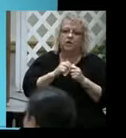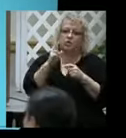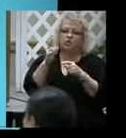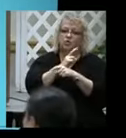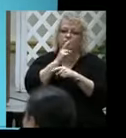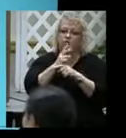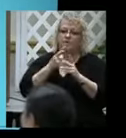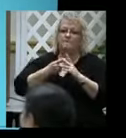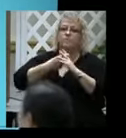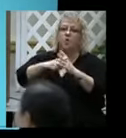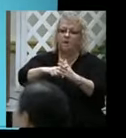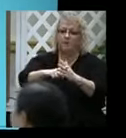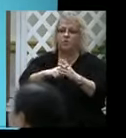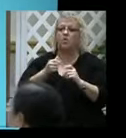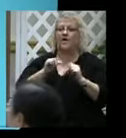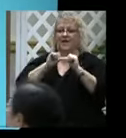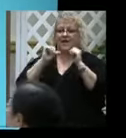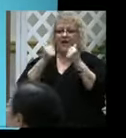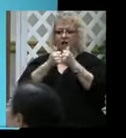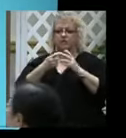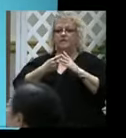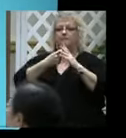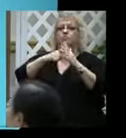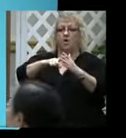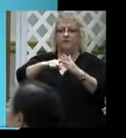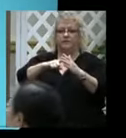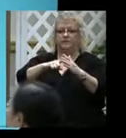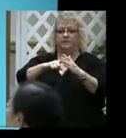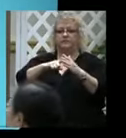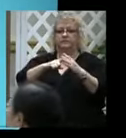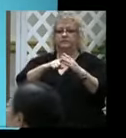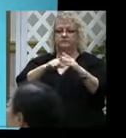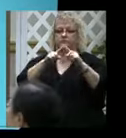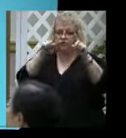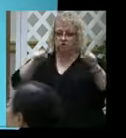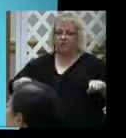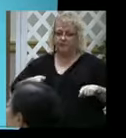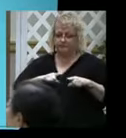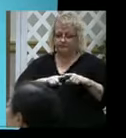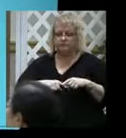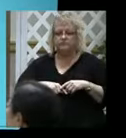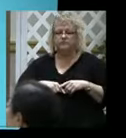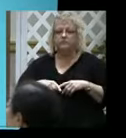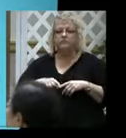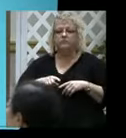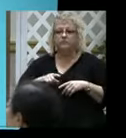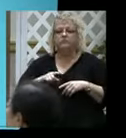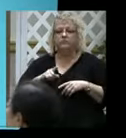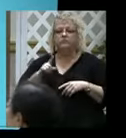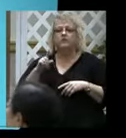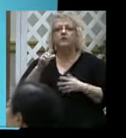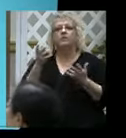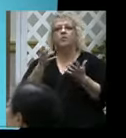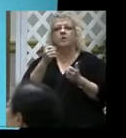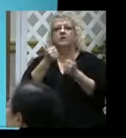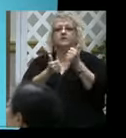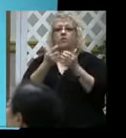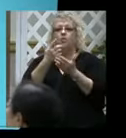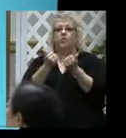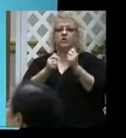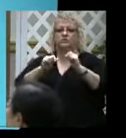or agency-prompted documents, it's something for you to think about where they should live online. Like what sites